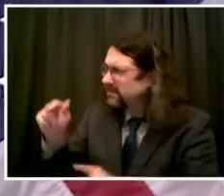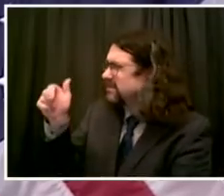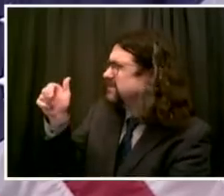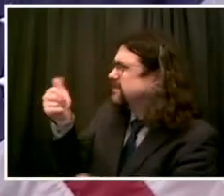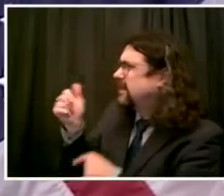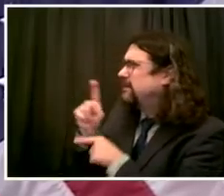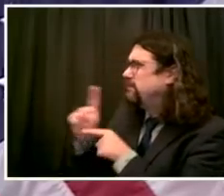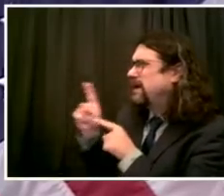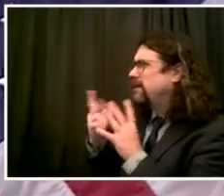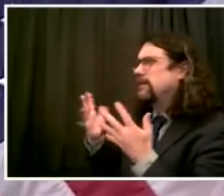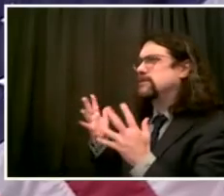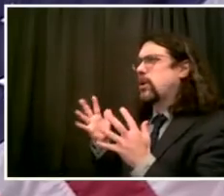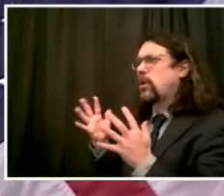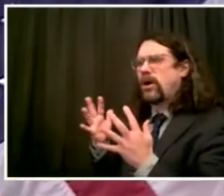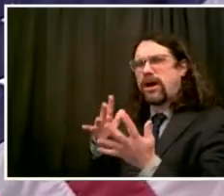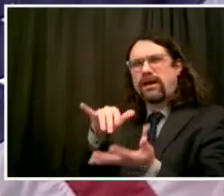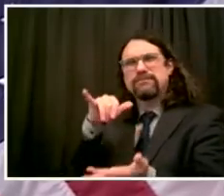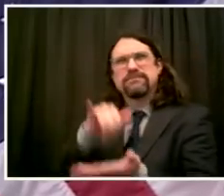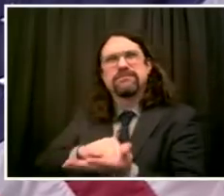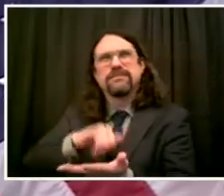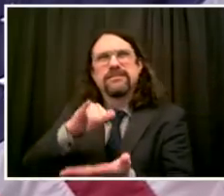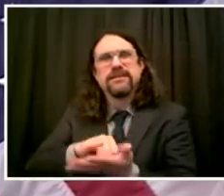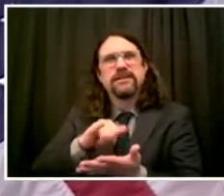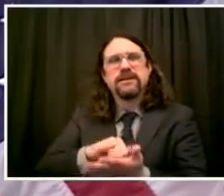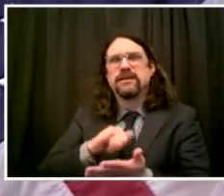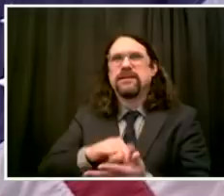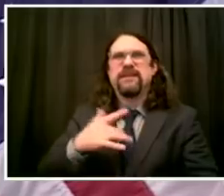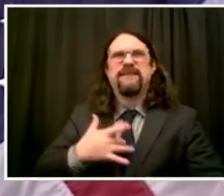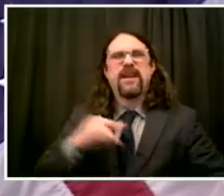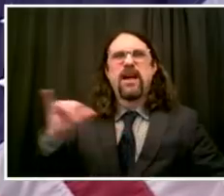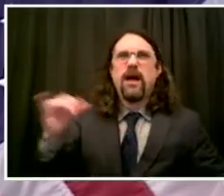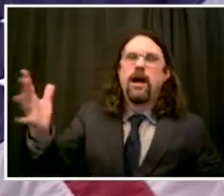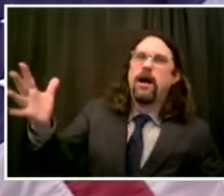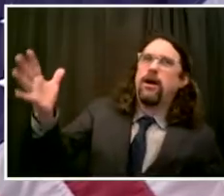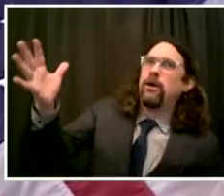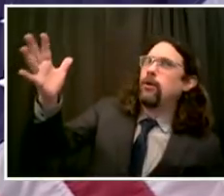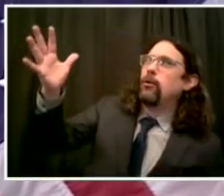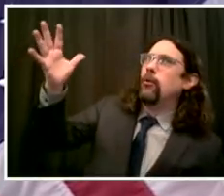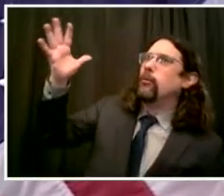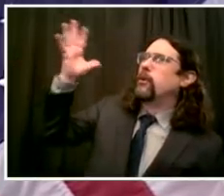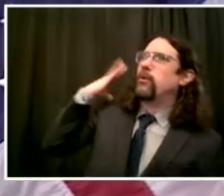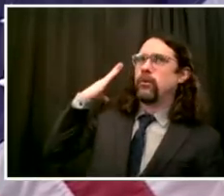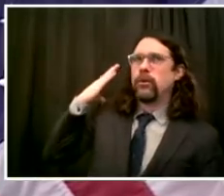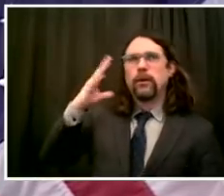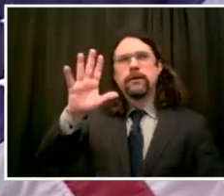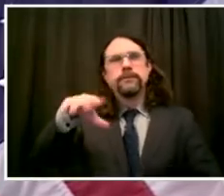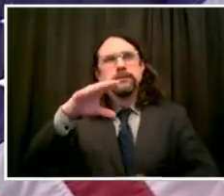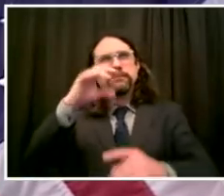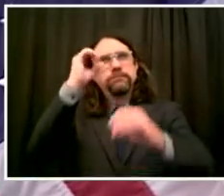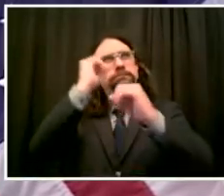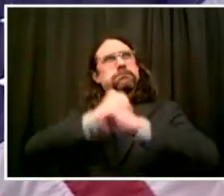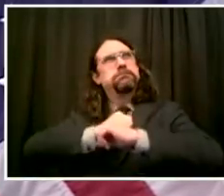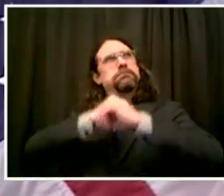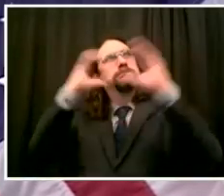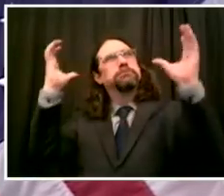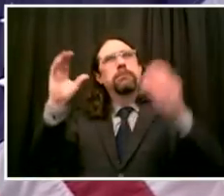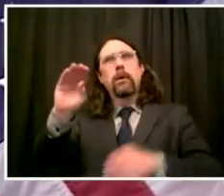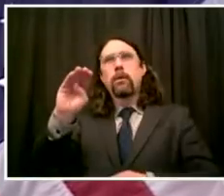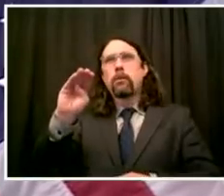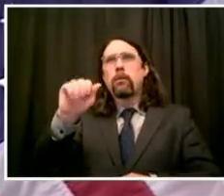March, where every day brought new shocking developments, things we had never seen